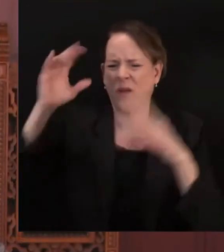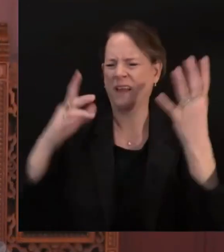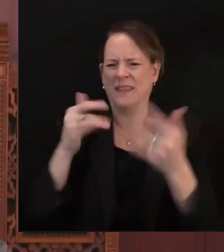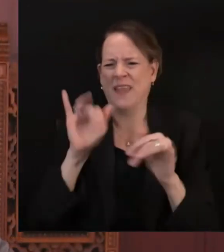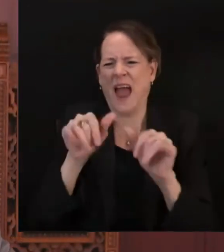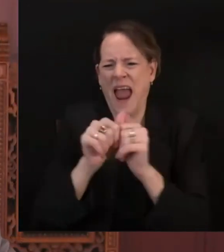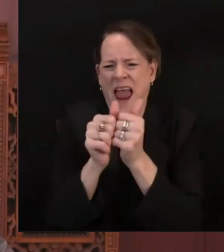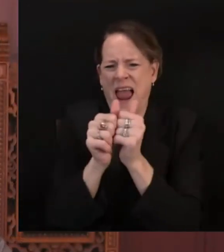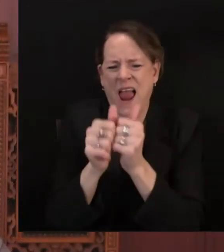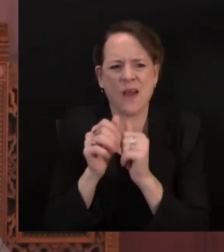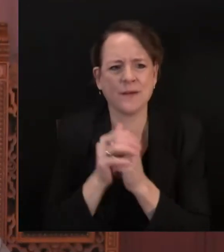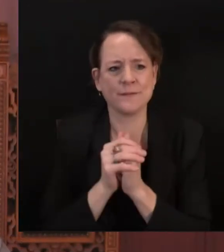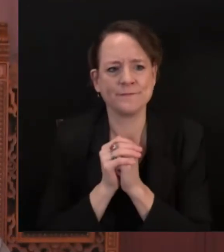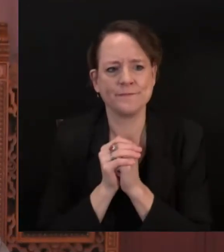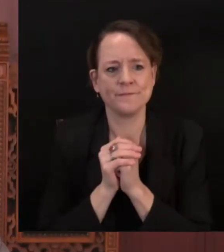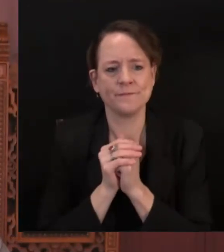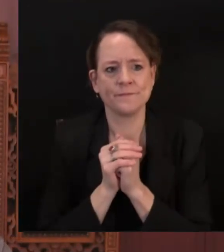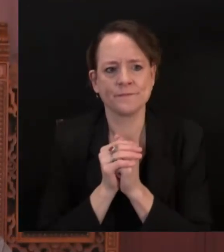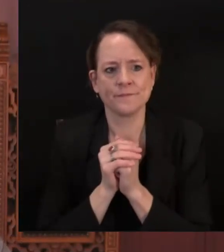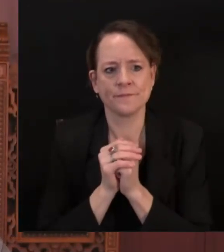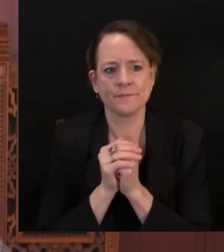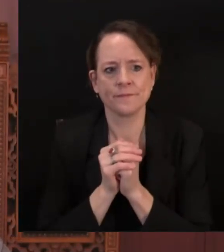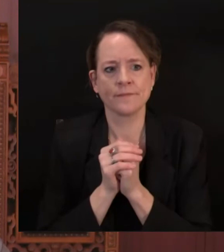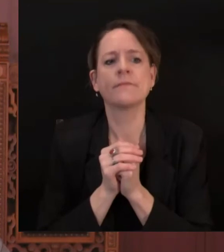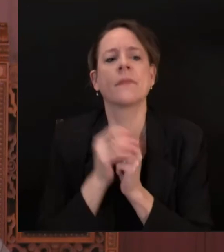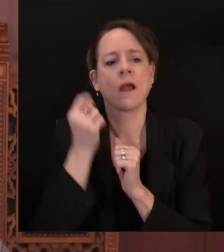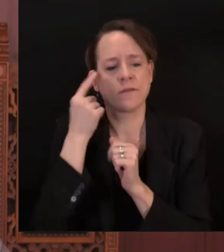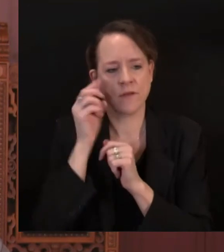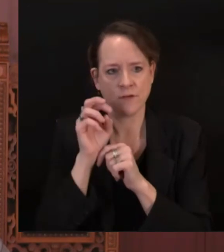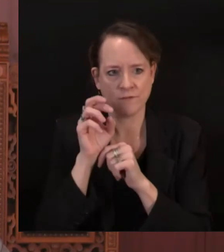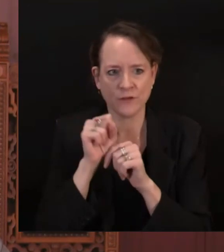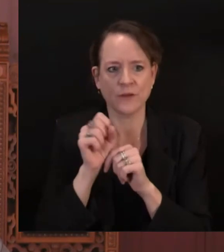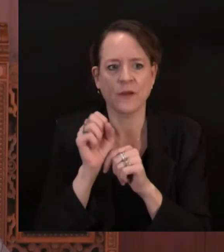take this to the bank, but if things are